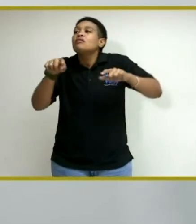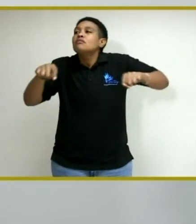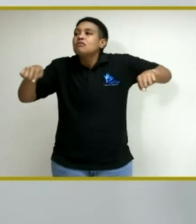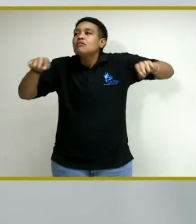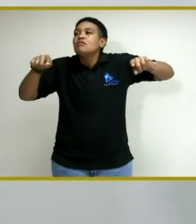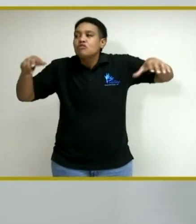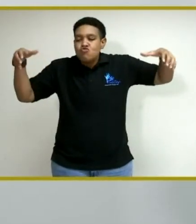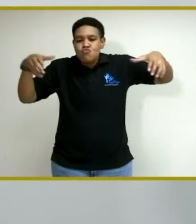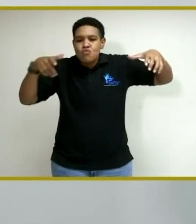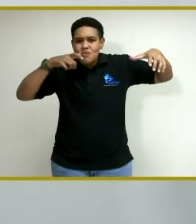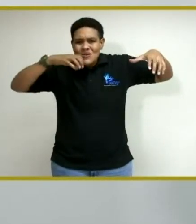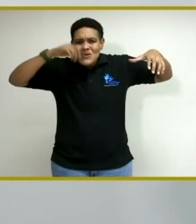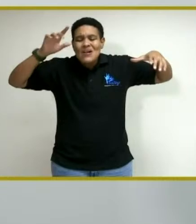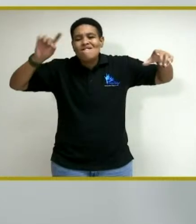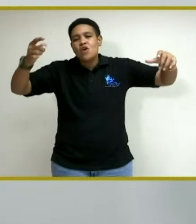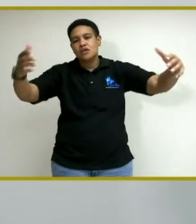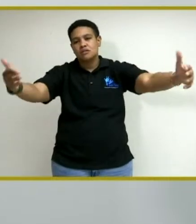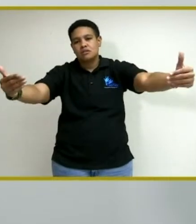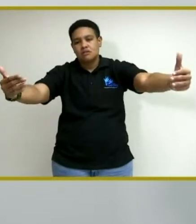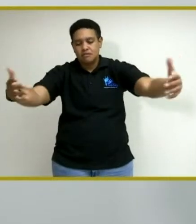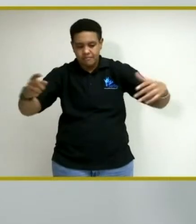group. And so